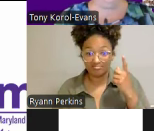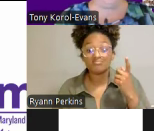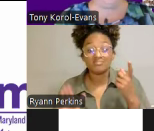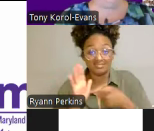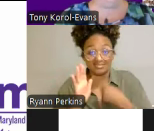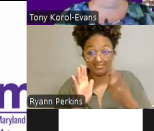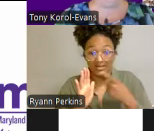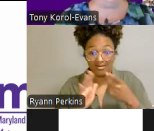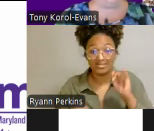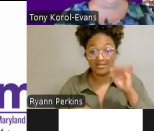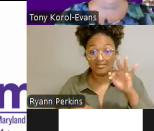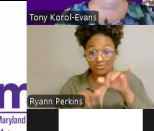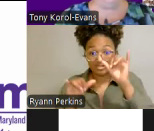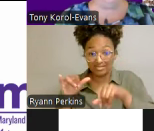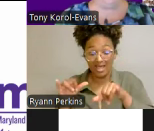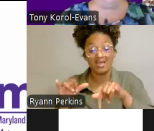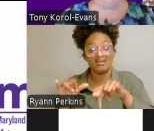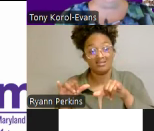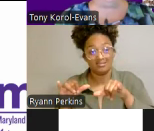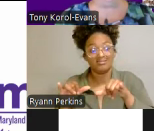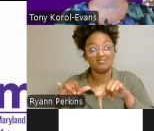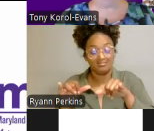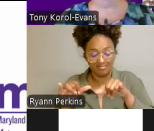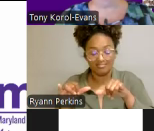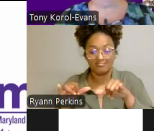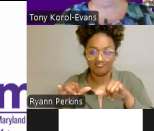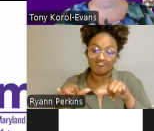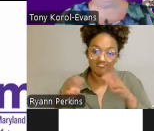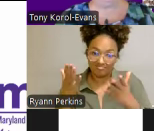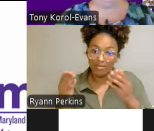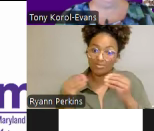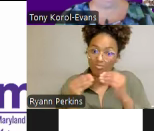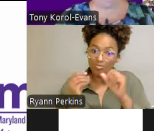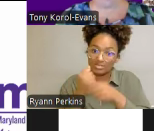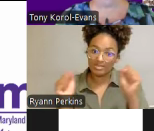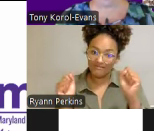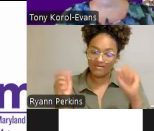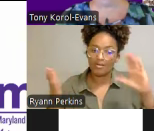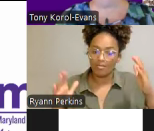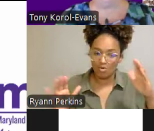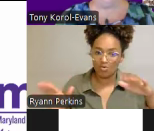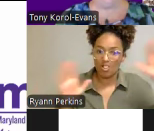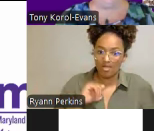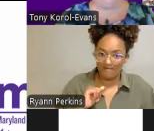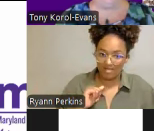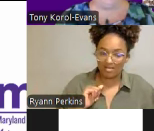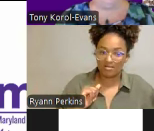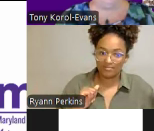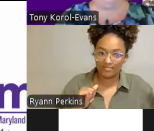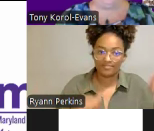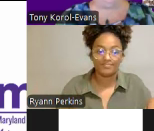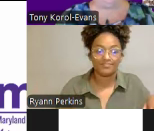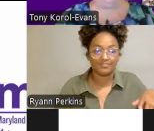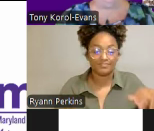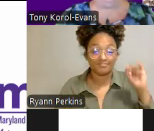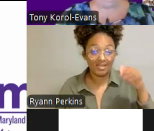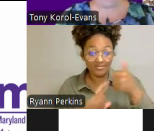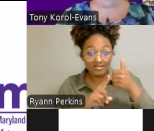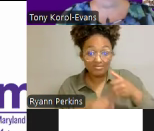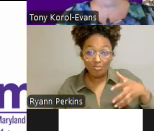So that is definitely a lethality factor. Previous history, being pregnant is a lethality